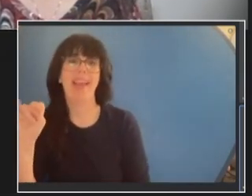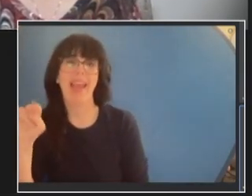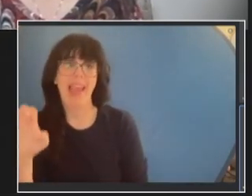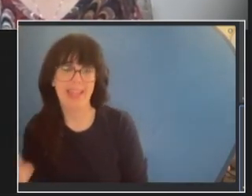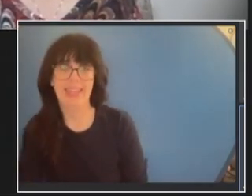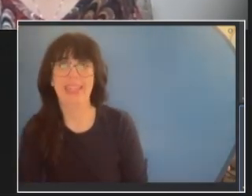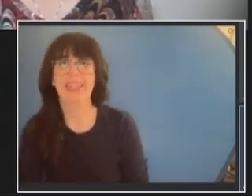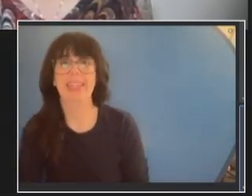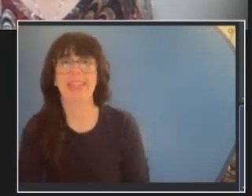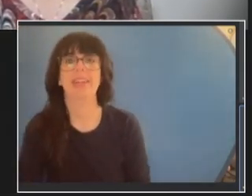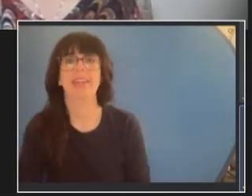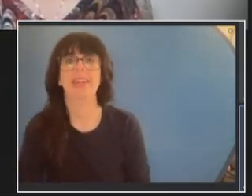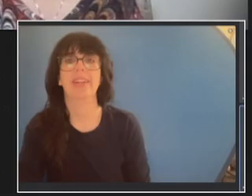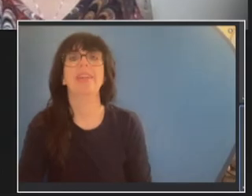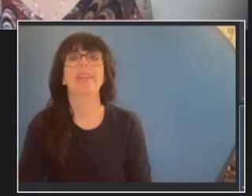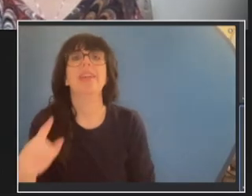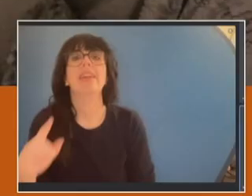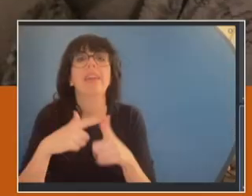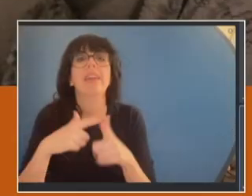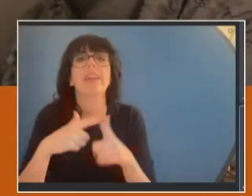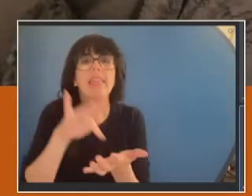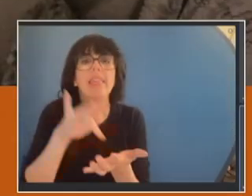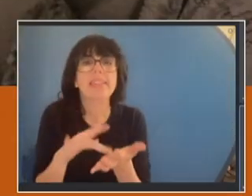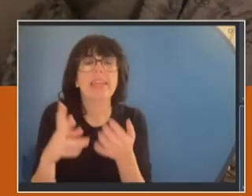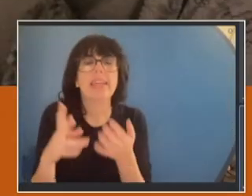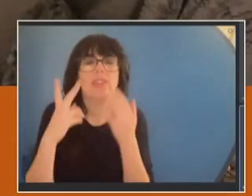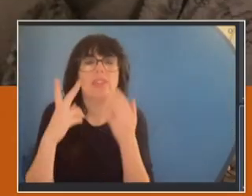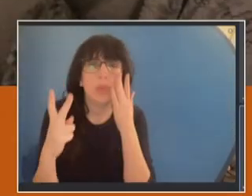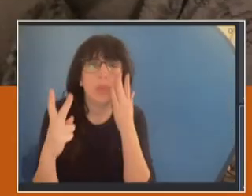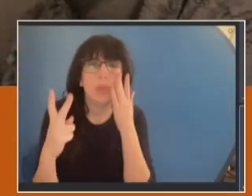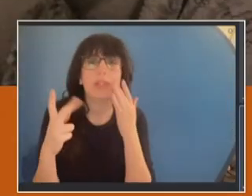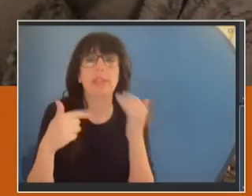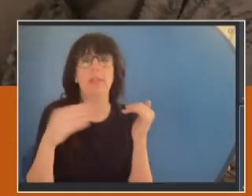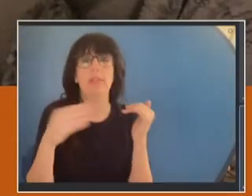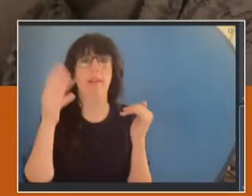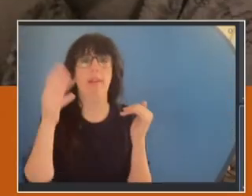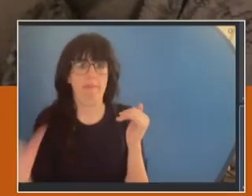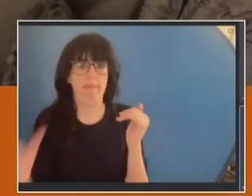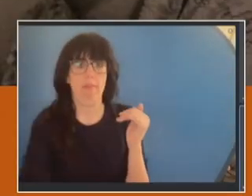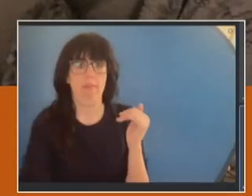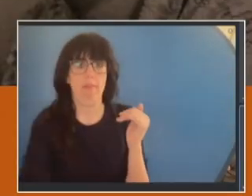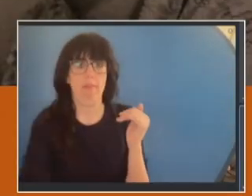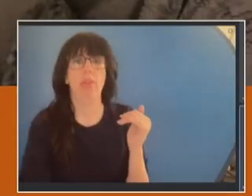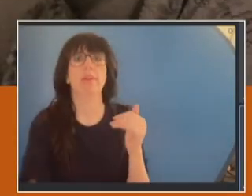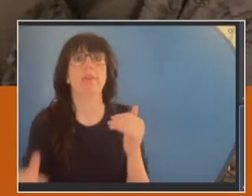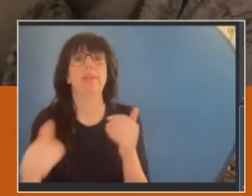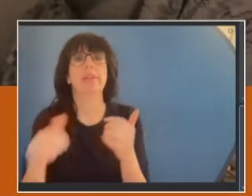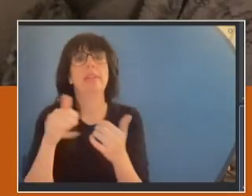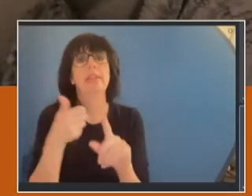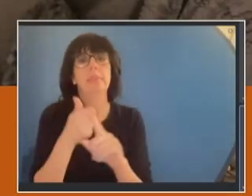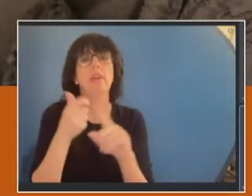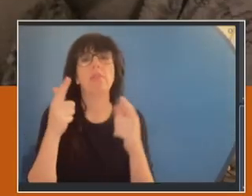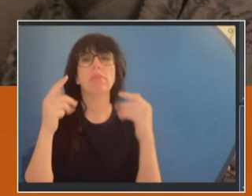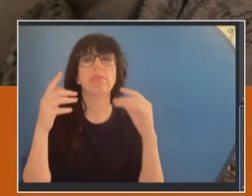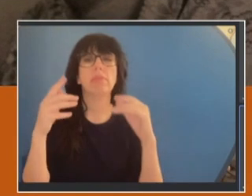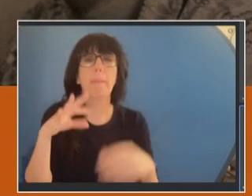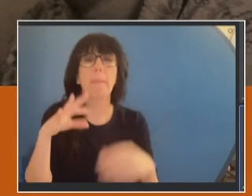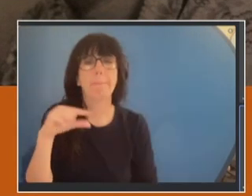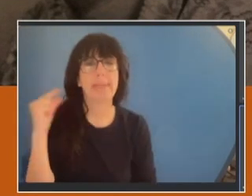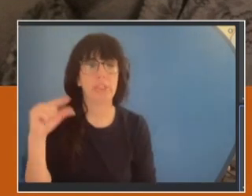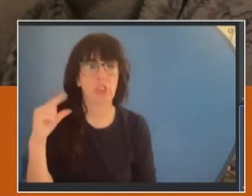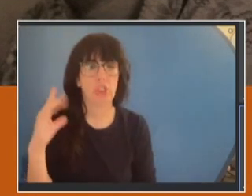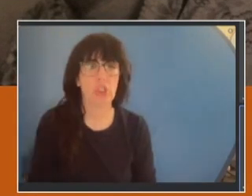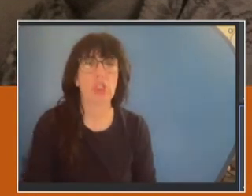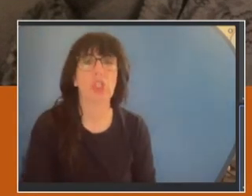and my grandfather, Reverend Lun P. Whitten. He was a Methodist minister. So being exposed